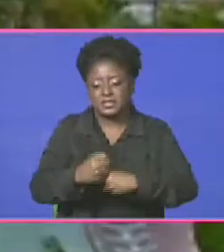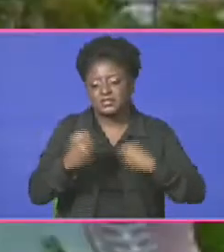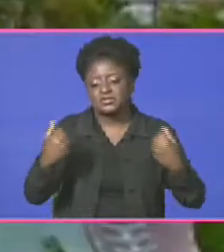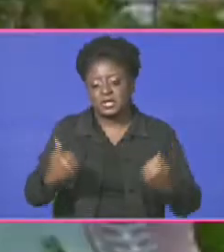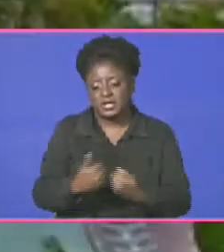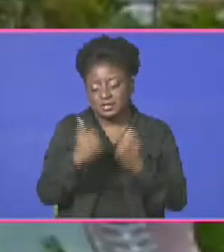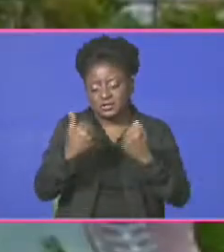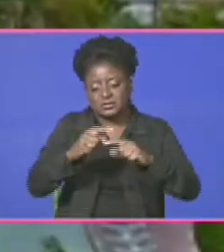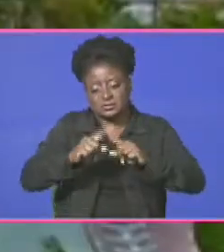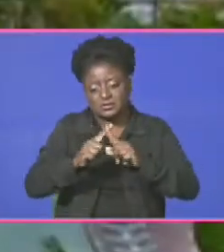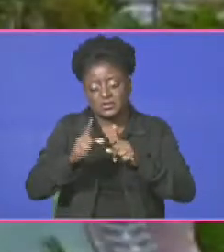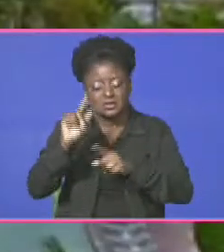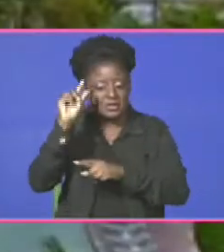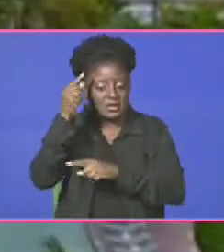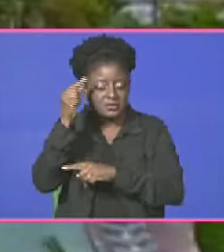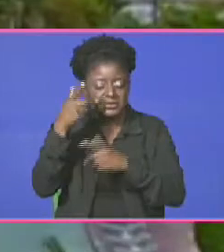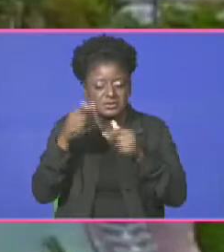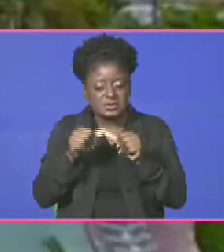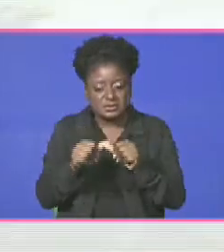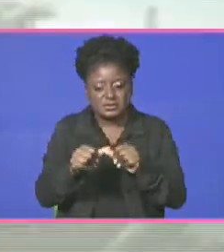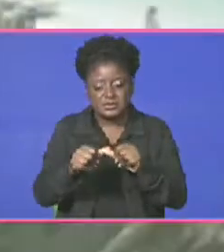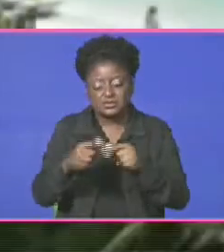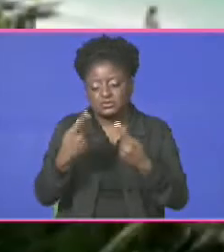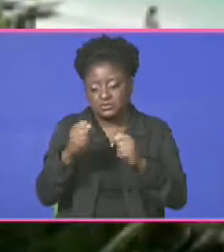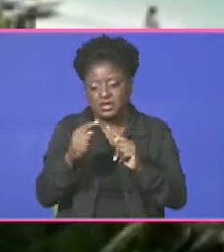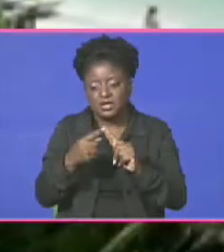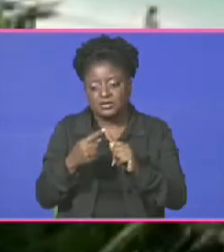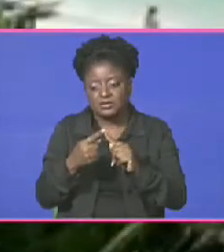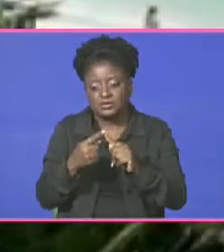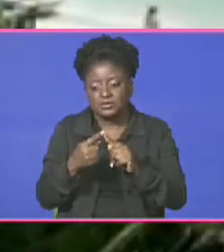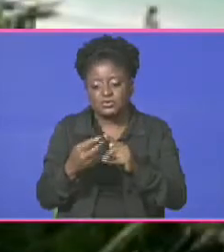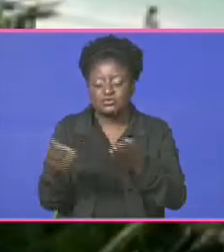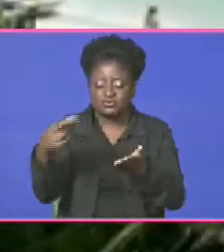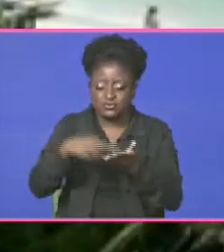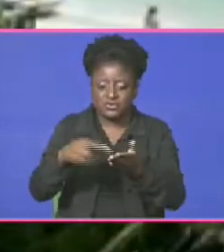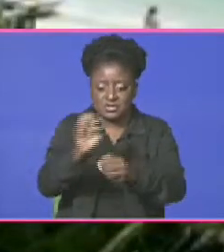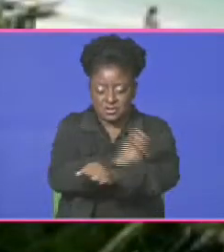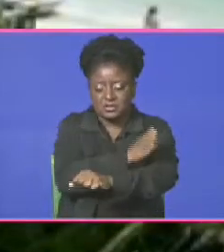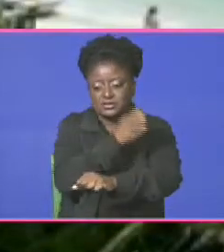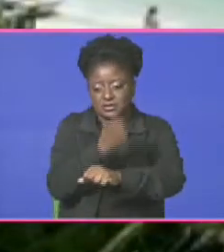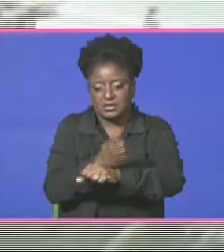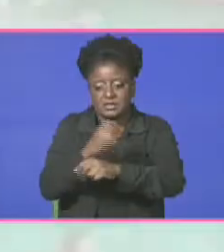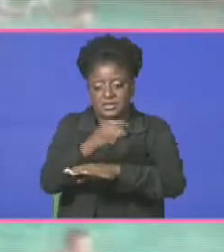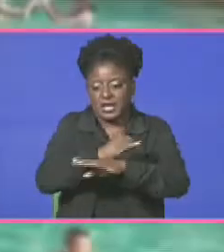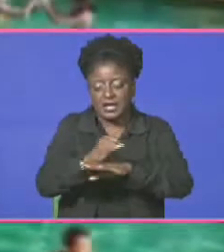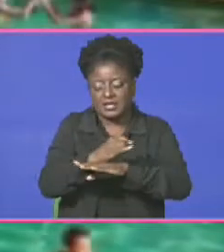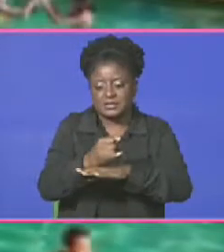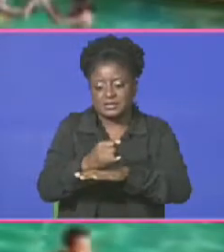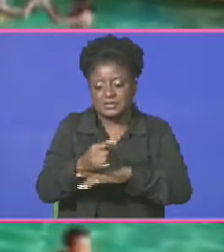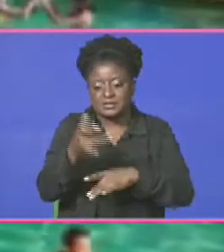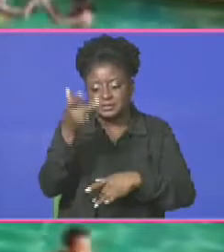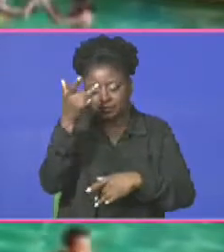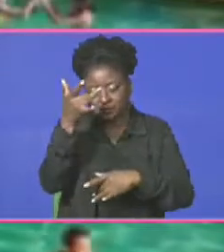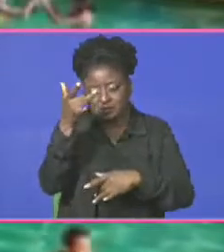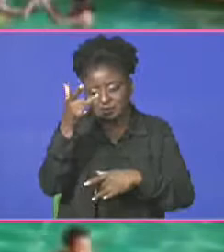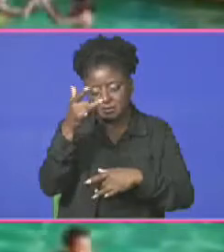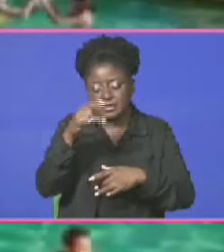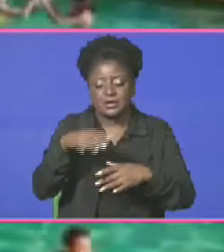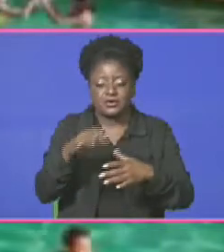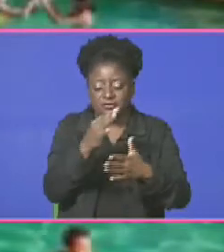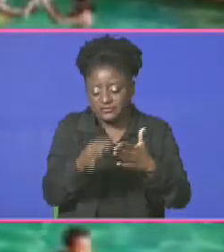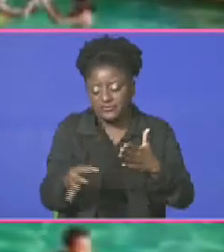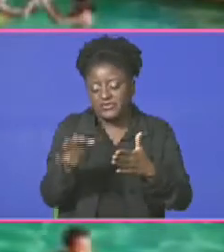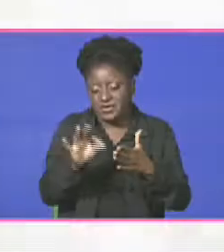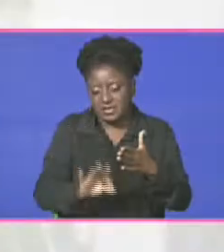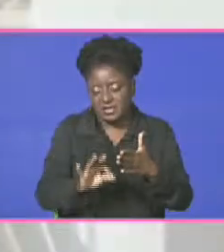still pushing to reignite the island's ailing economy. Currently, attempts are being made to resuscitate developments in Grand